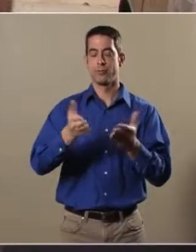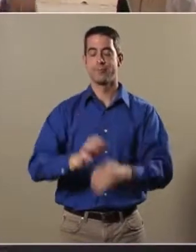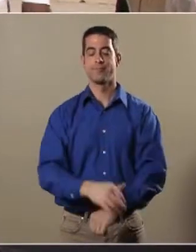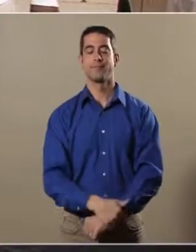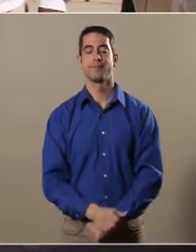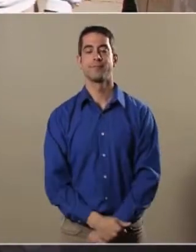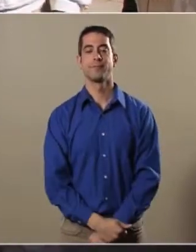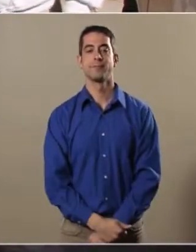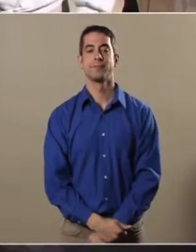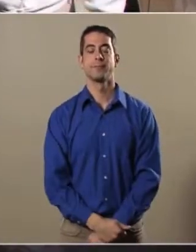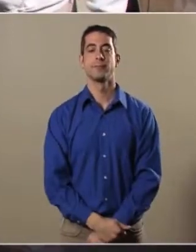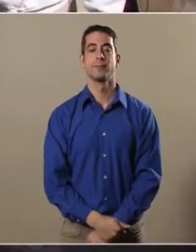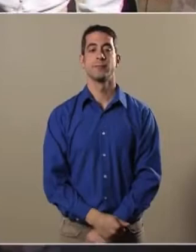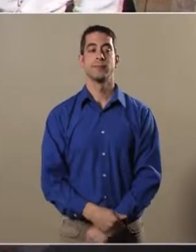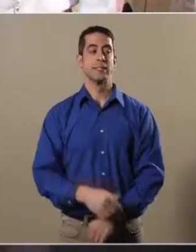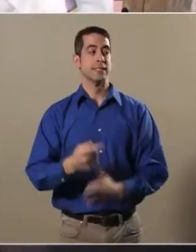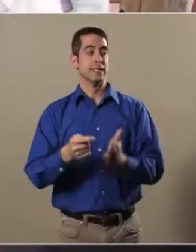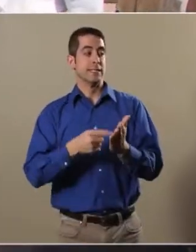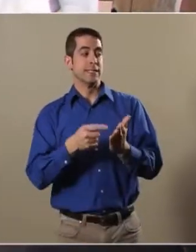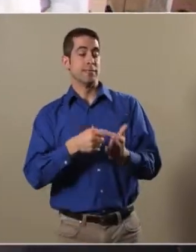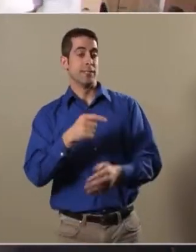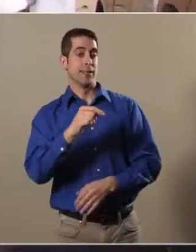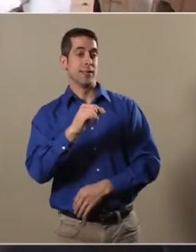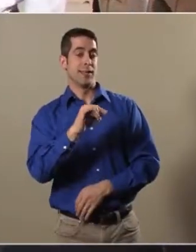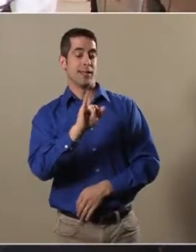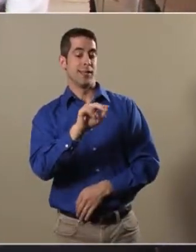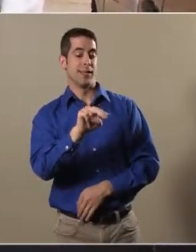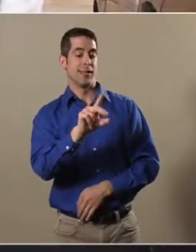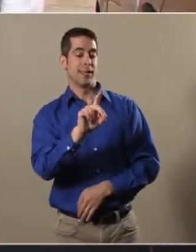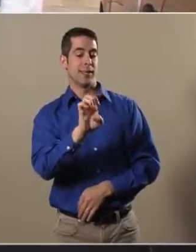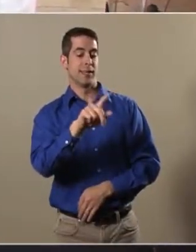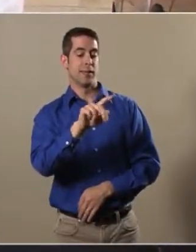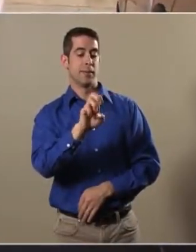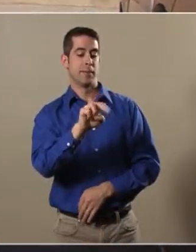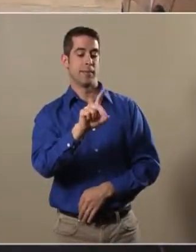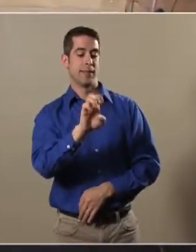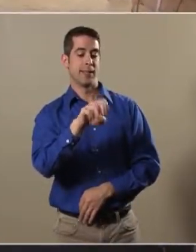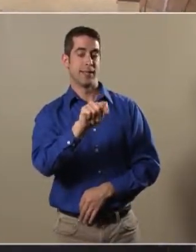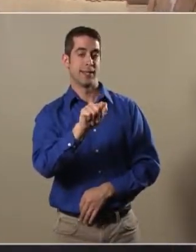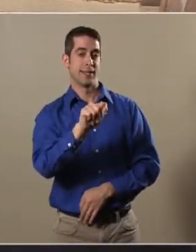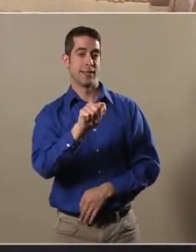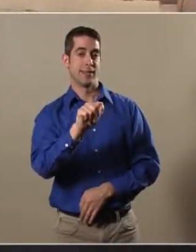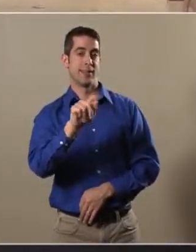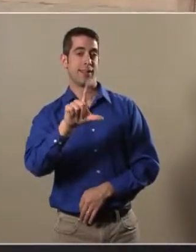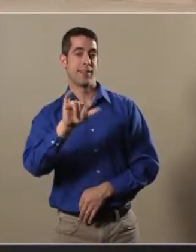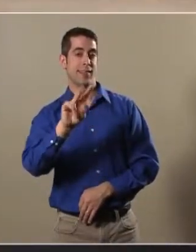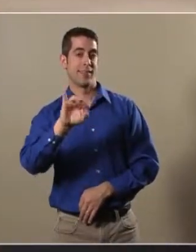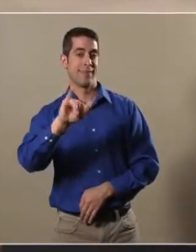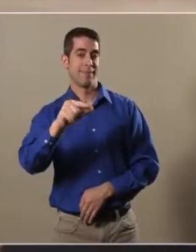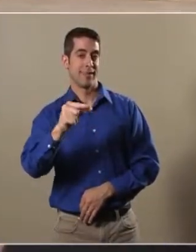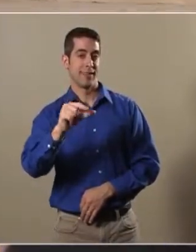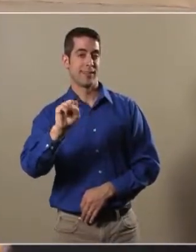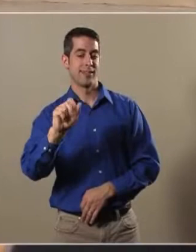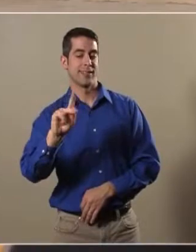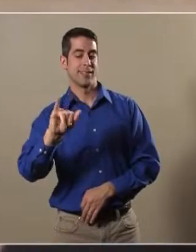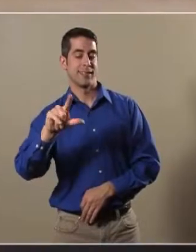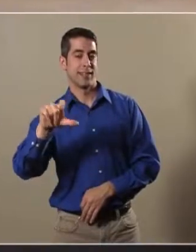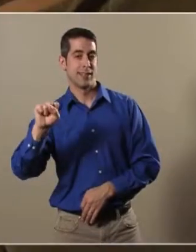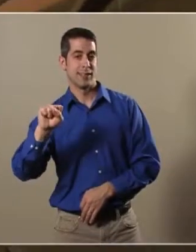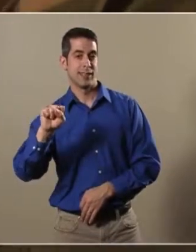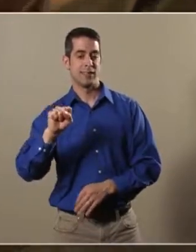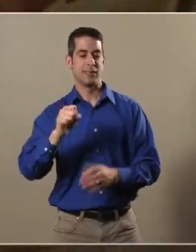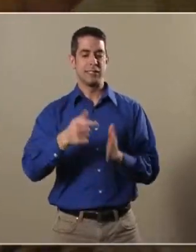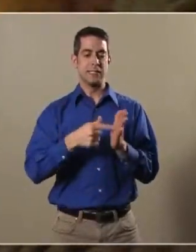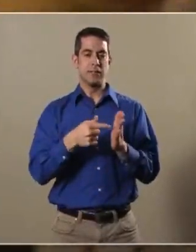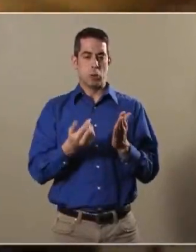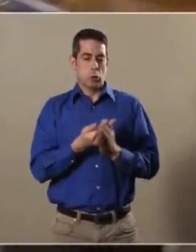With the onset of a disabling condition, simple daily tasks can seem overwhelming, but people can often do the things they've always